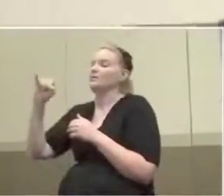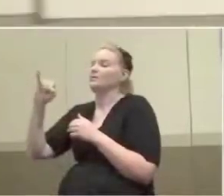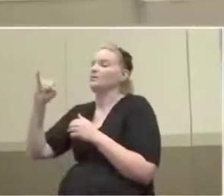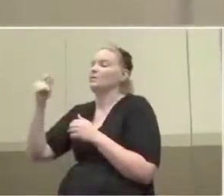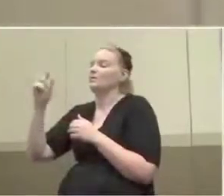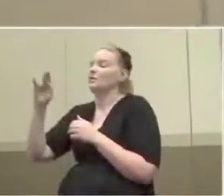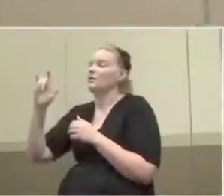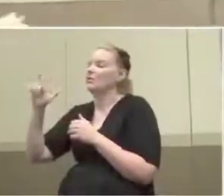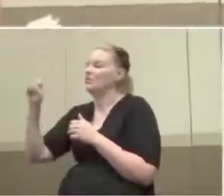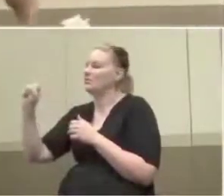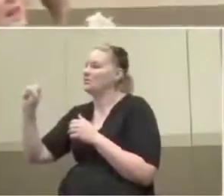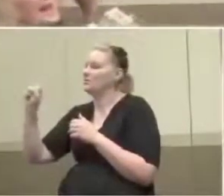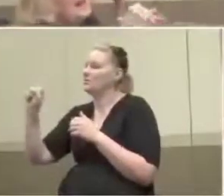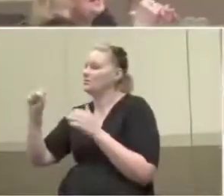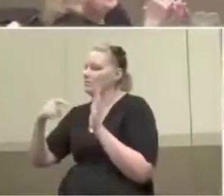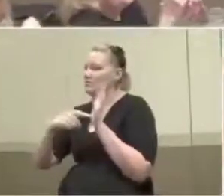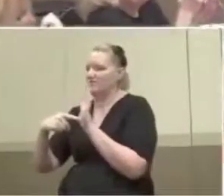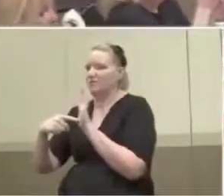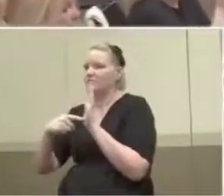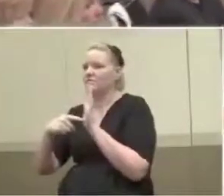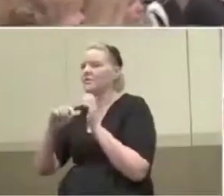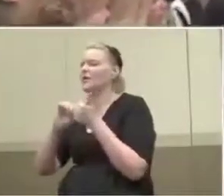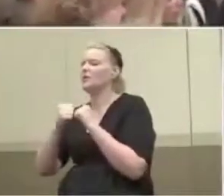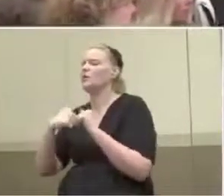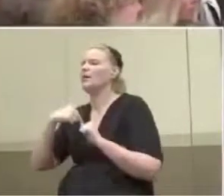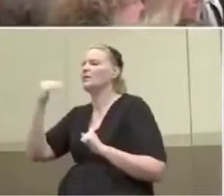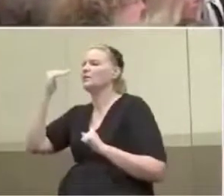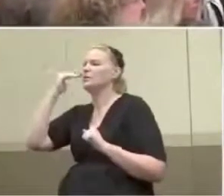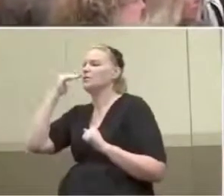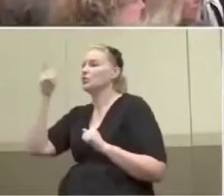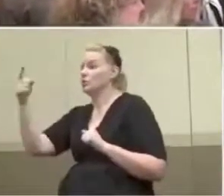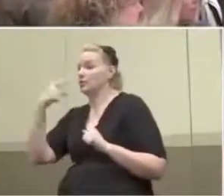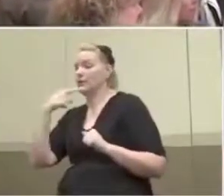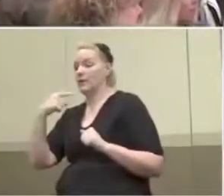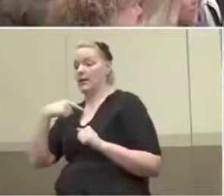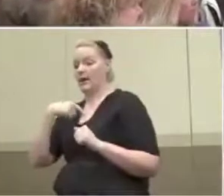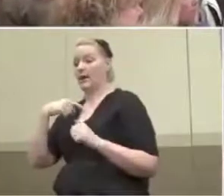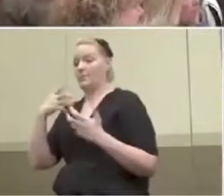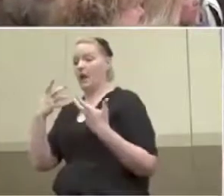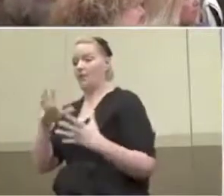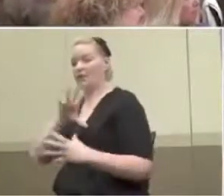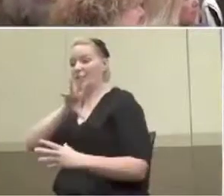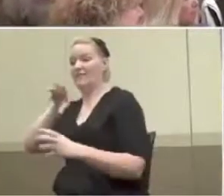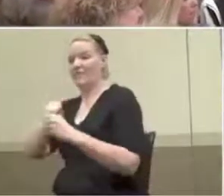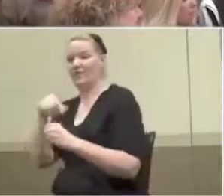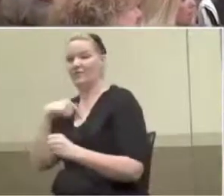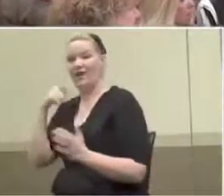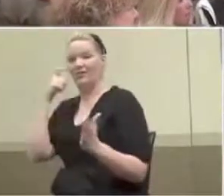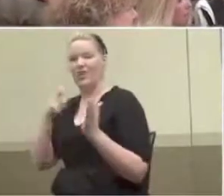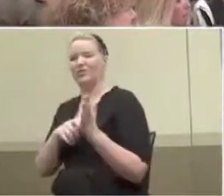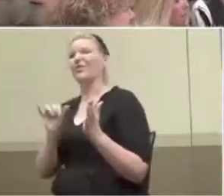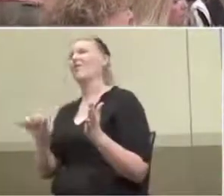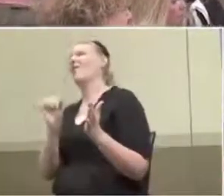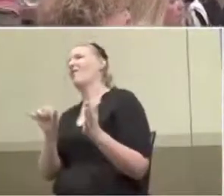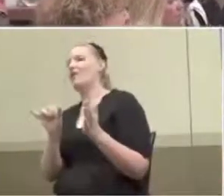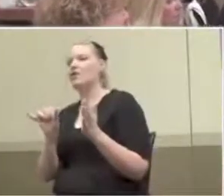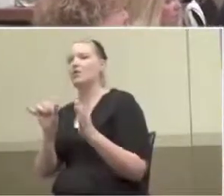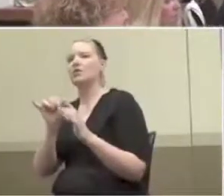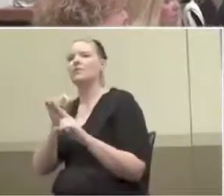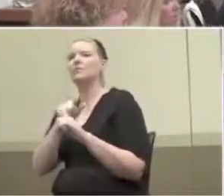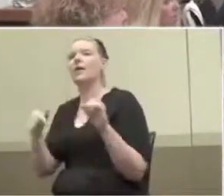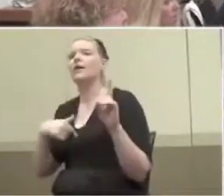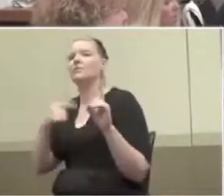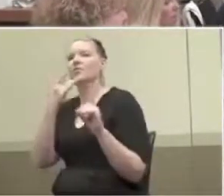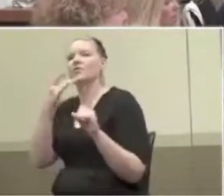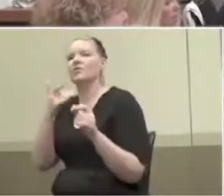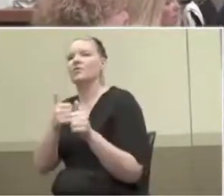power struggle situation? I can recognize it when I'm in the middle of it, but it's like, why didn't I see this coming? Right. And I